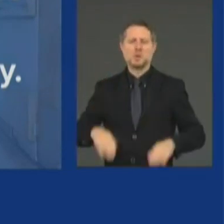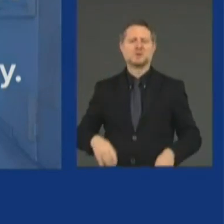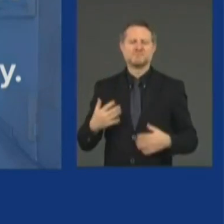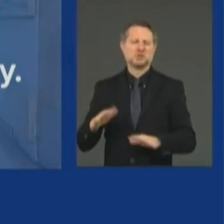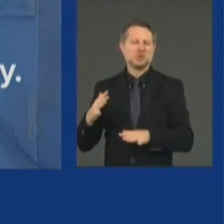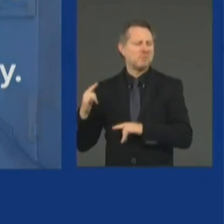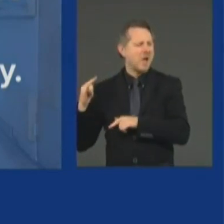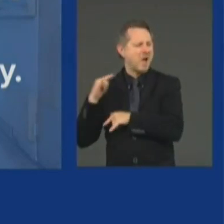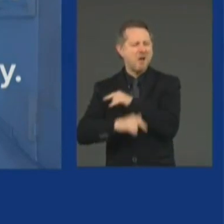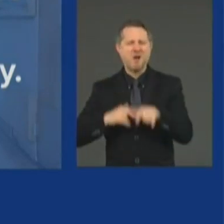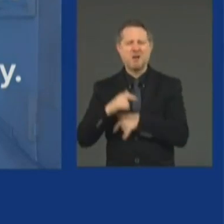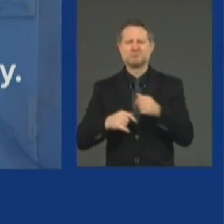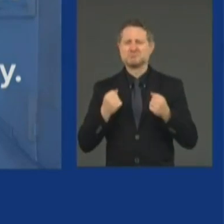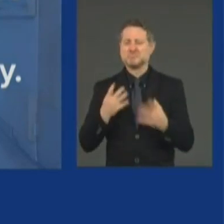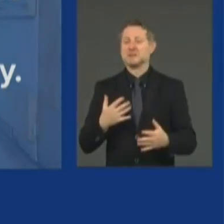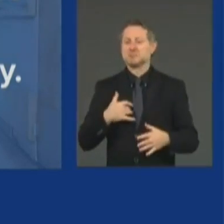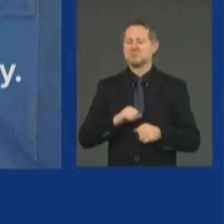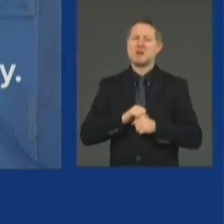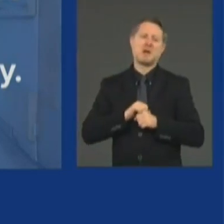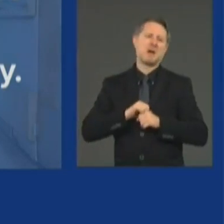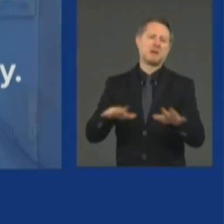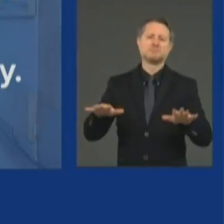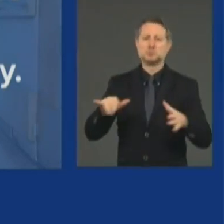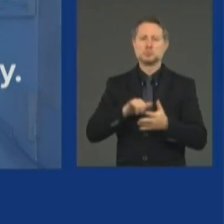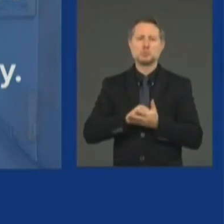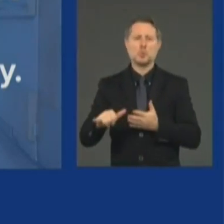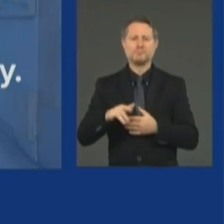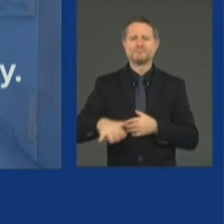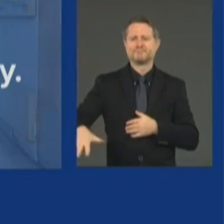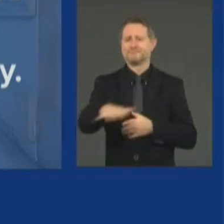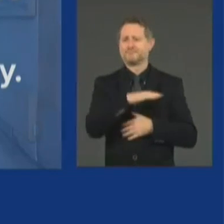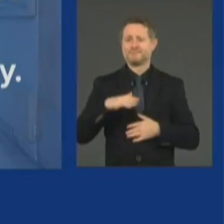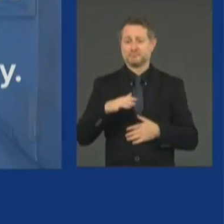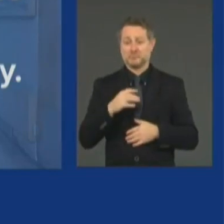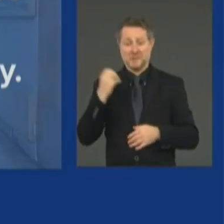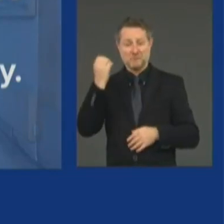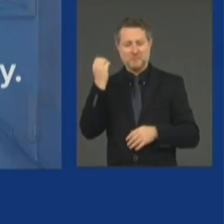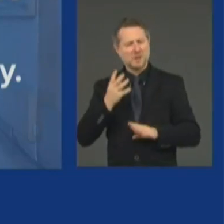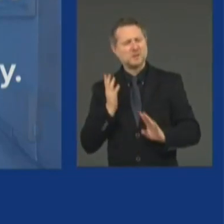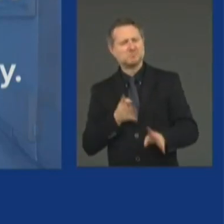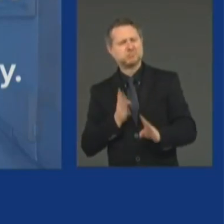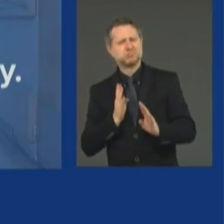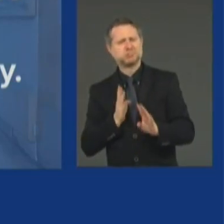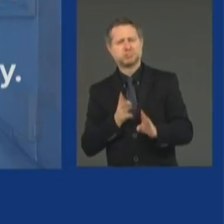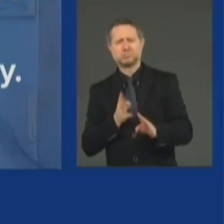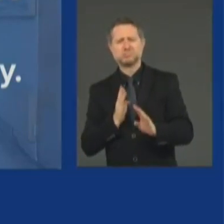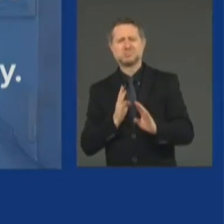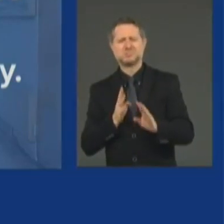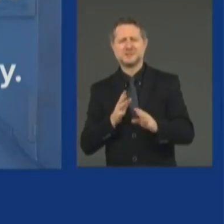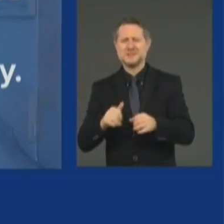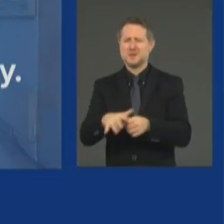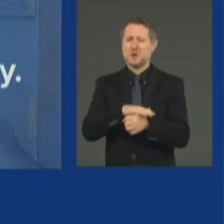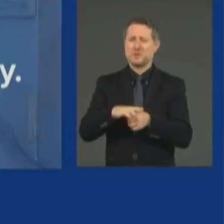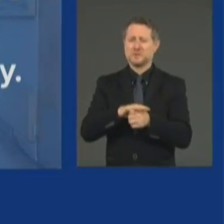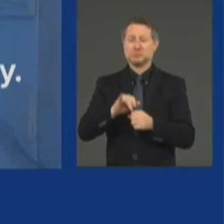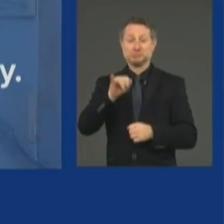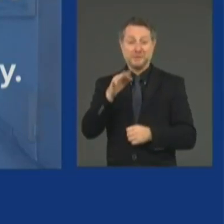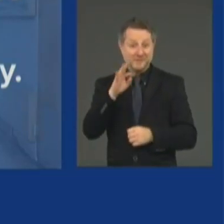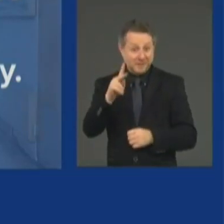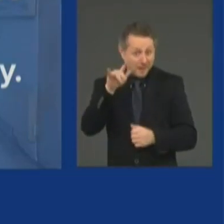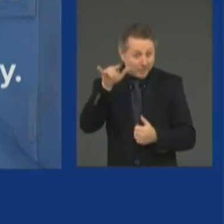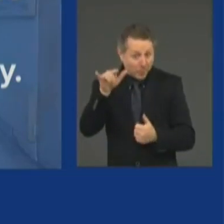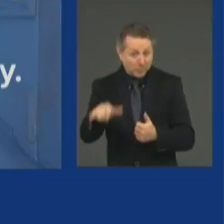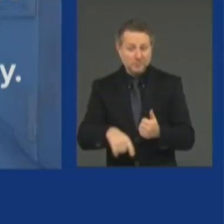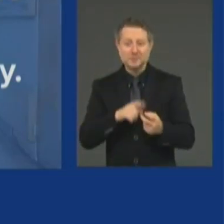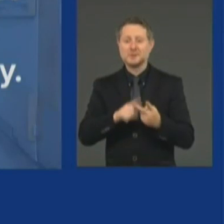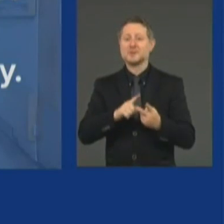that cluster. Those flights from Europe come here. They land in JFK, they land in Newark, people